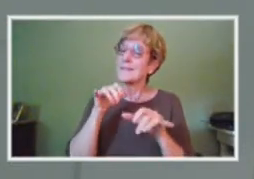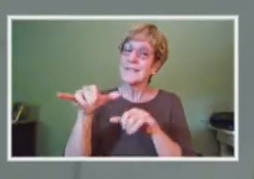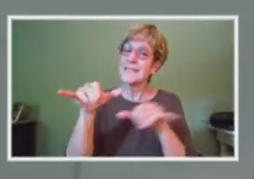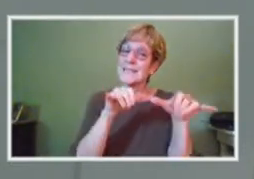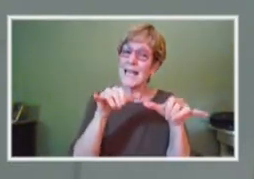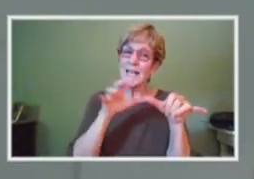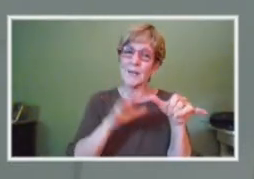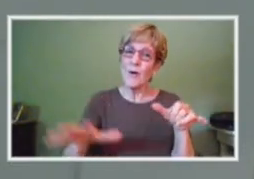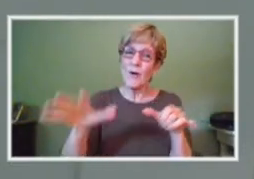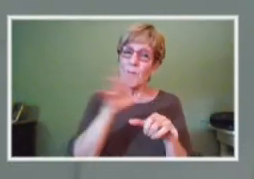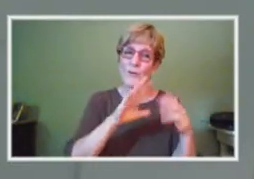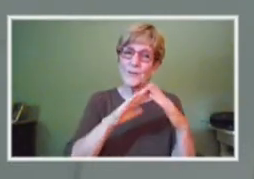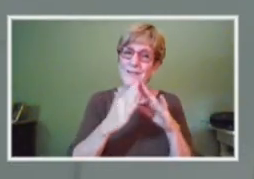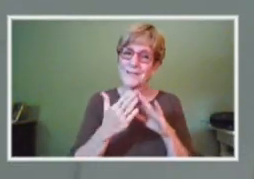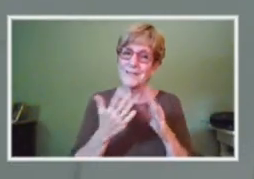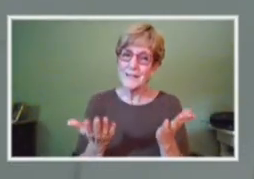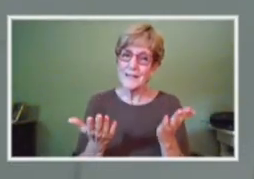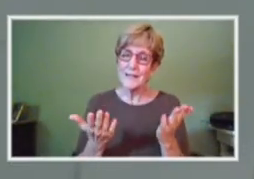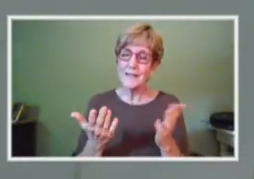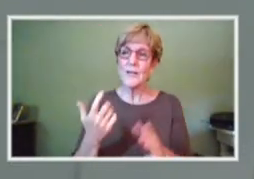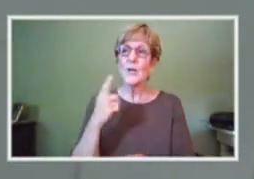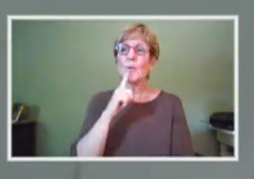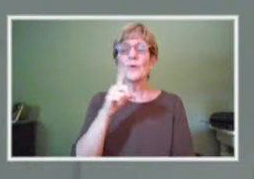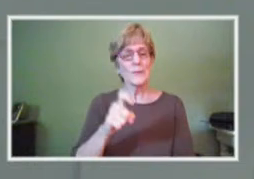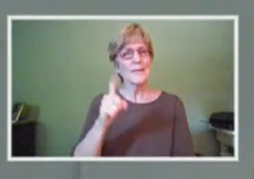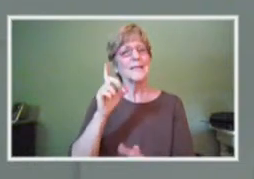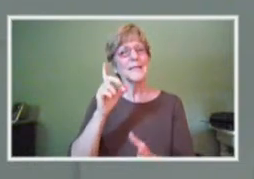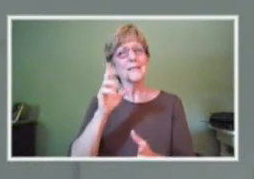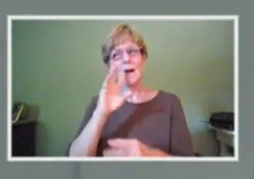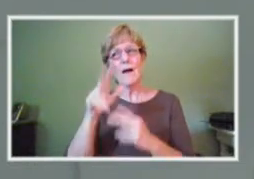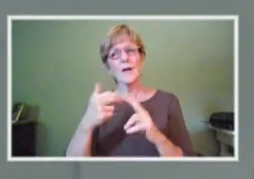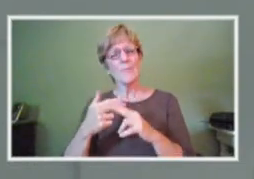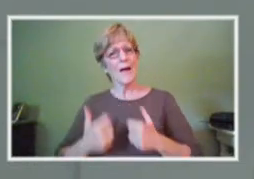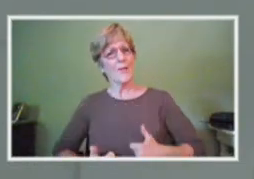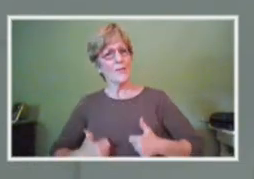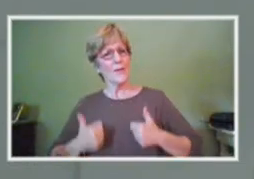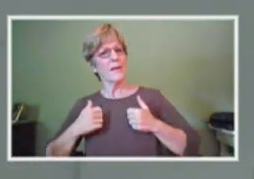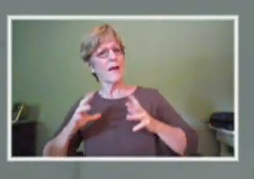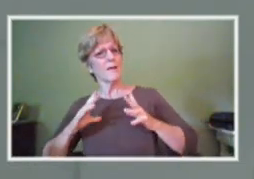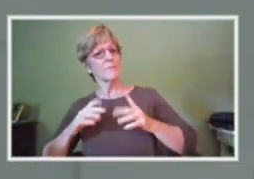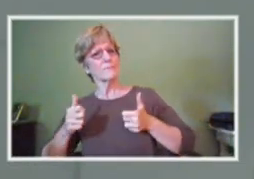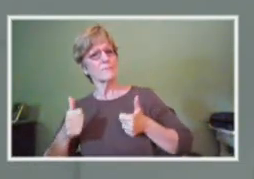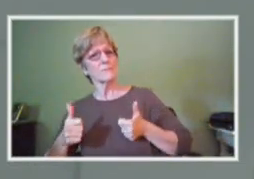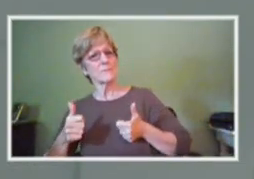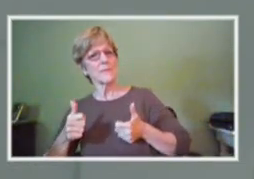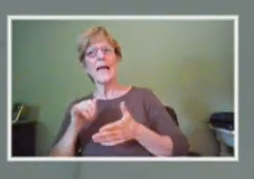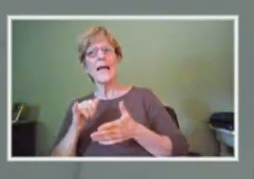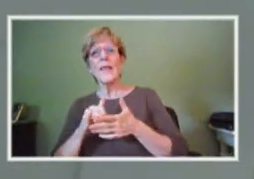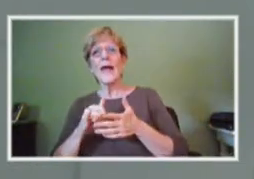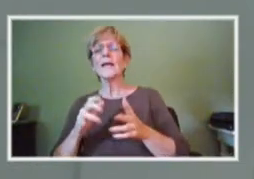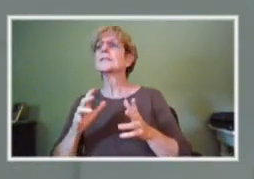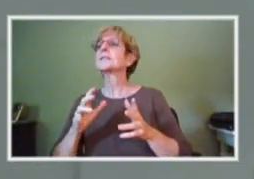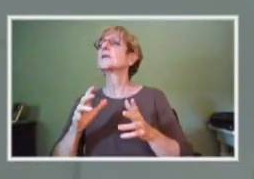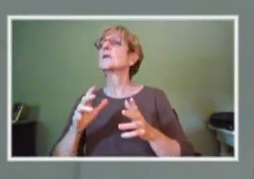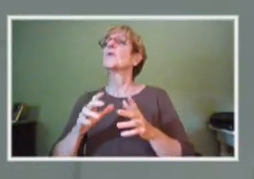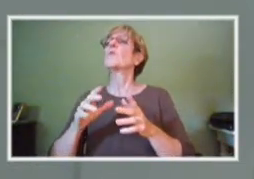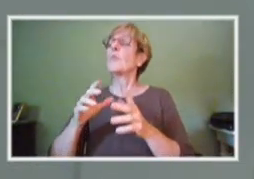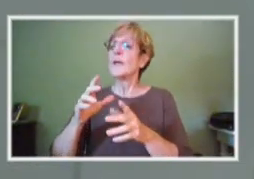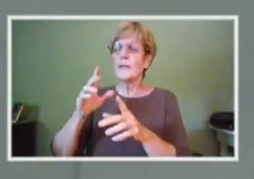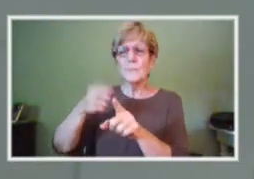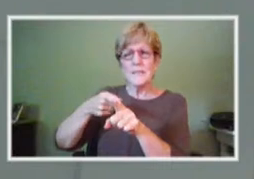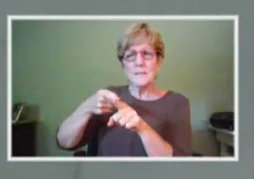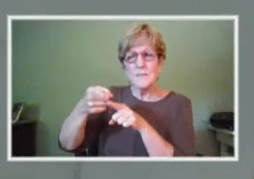city, and that we really need to address the quality of life where we can define and act on some of these